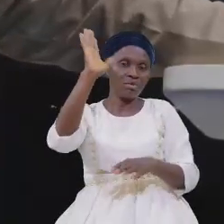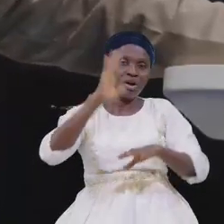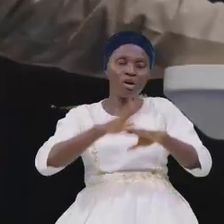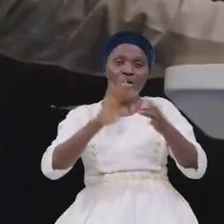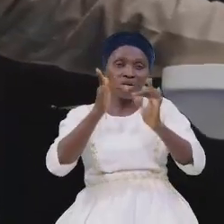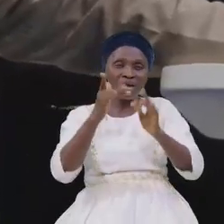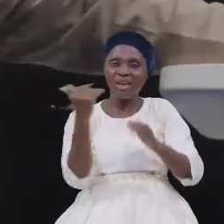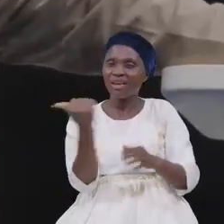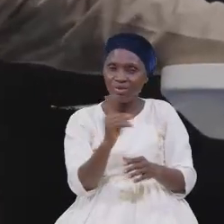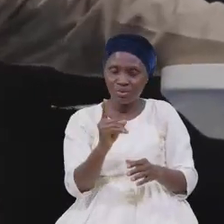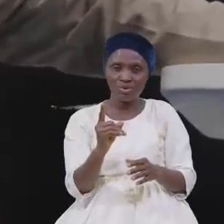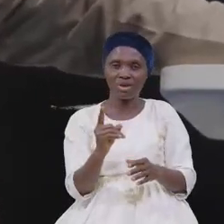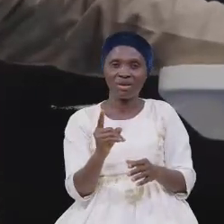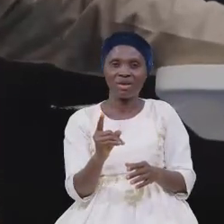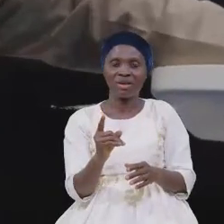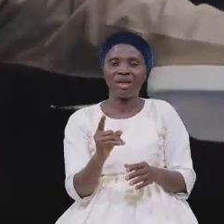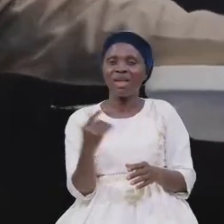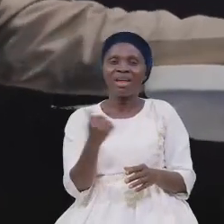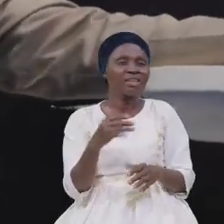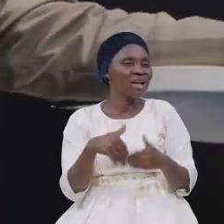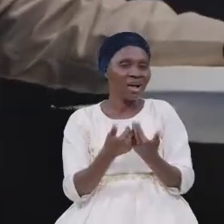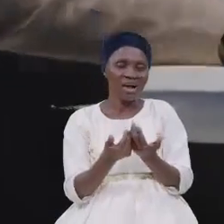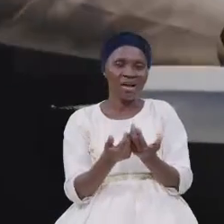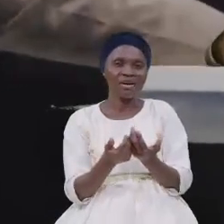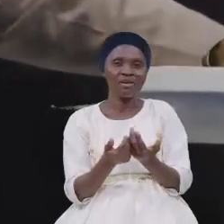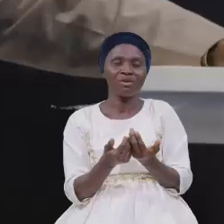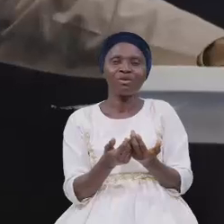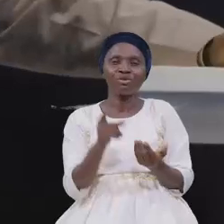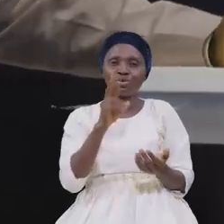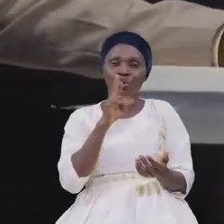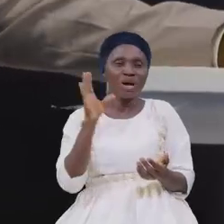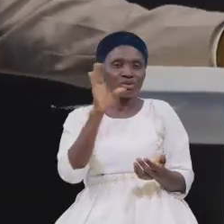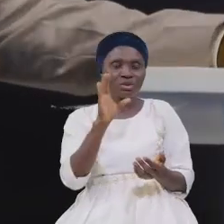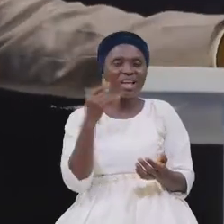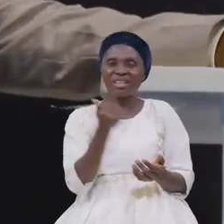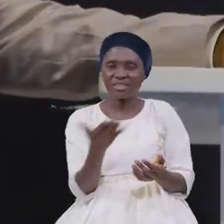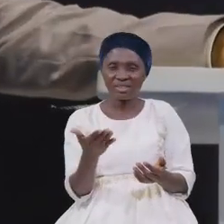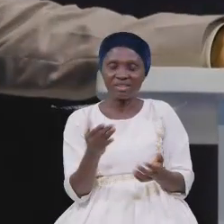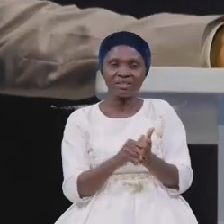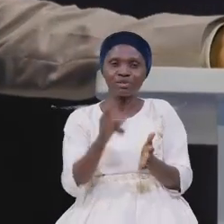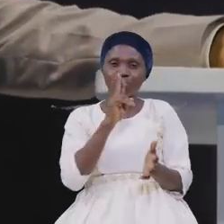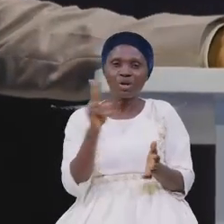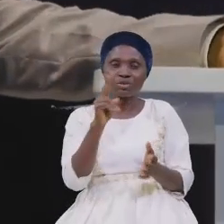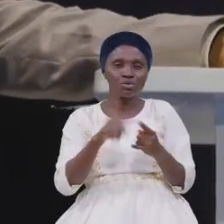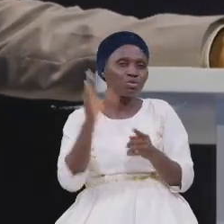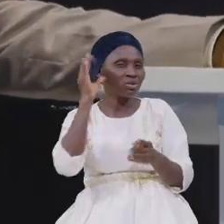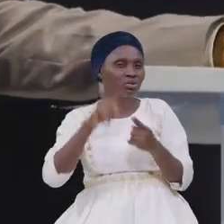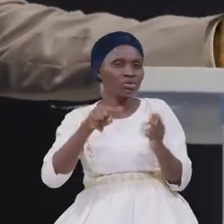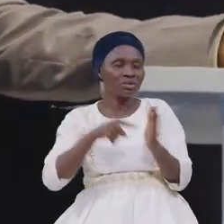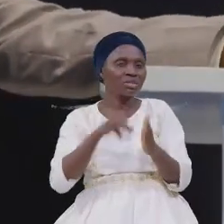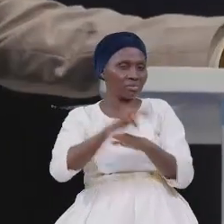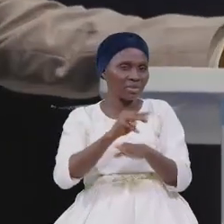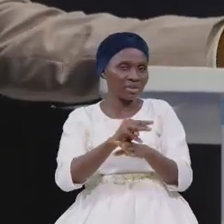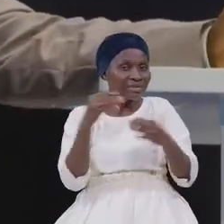any handle you are using to listen to this message, goodness has come for you. Reign